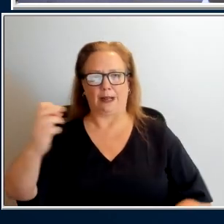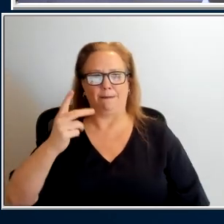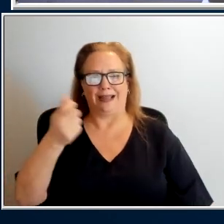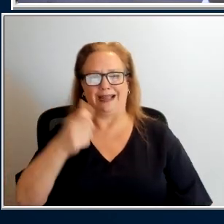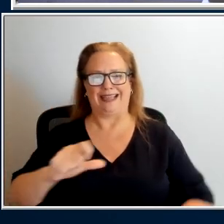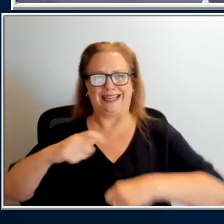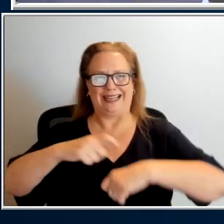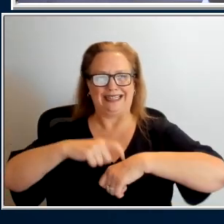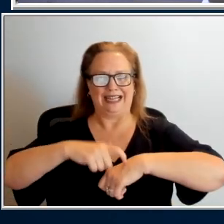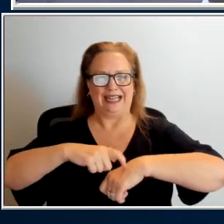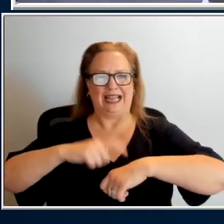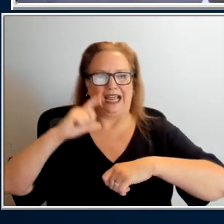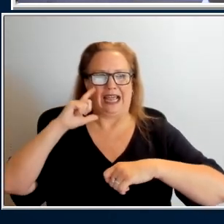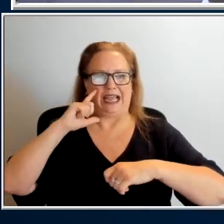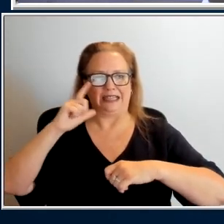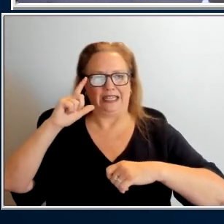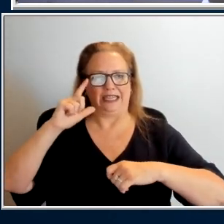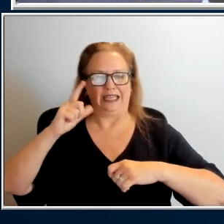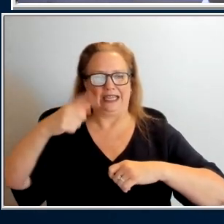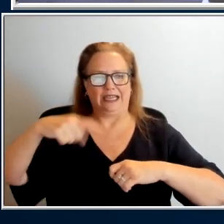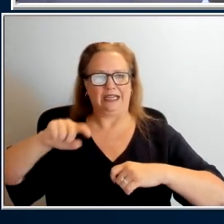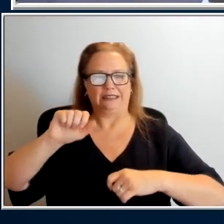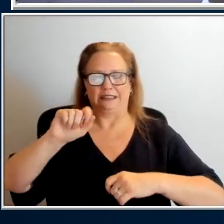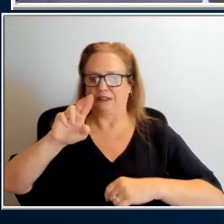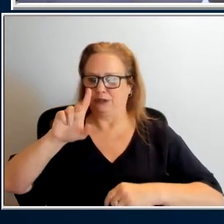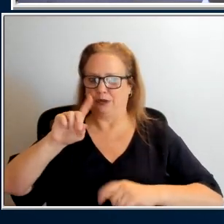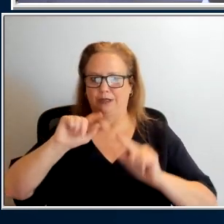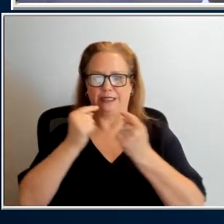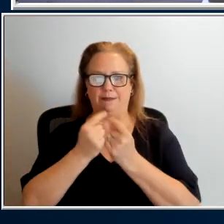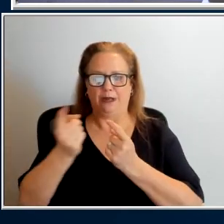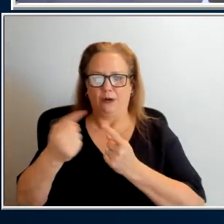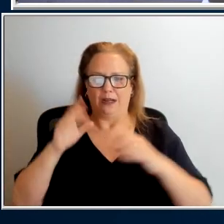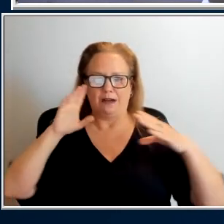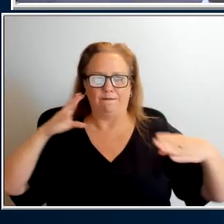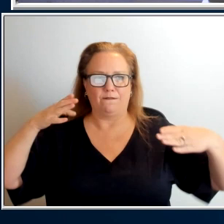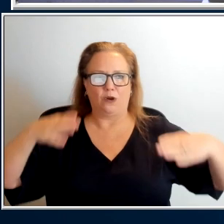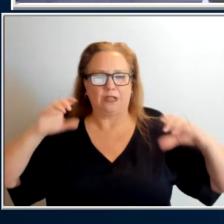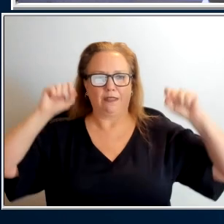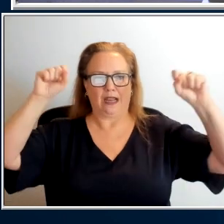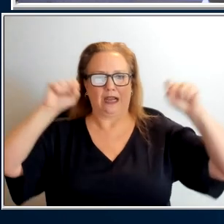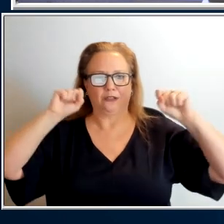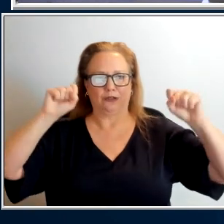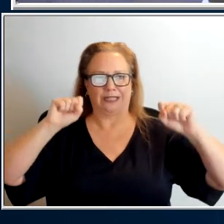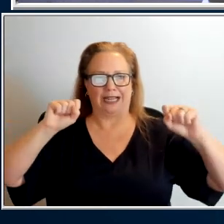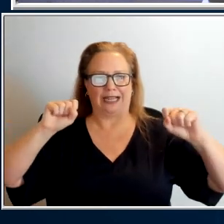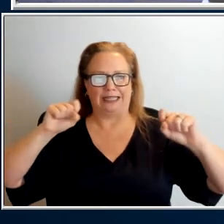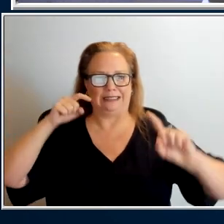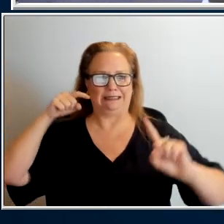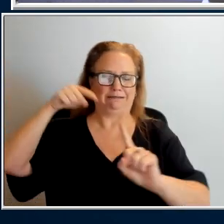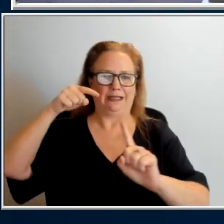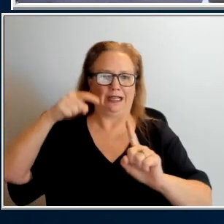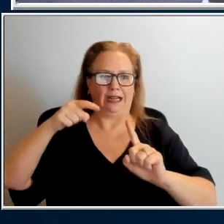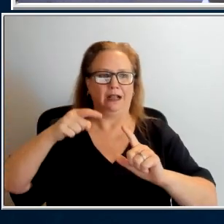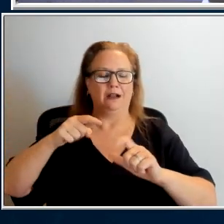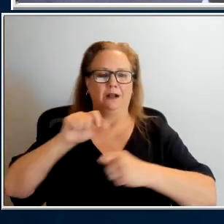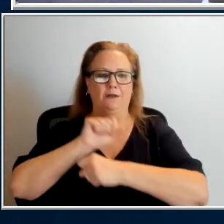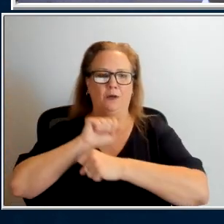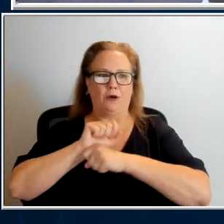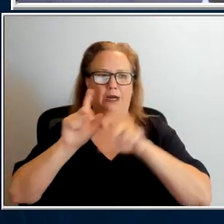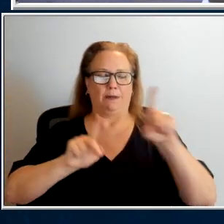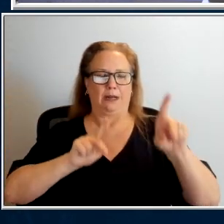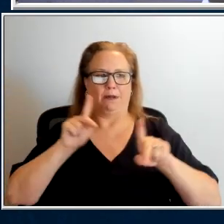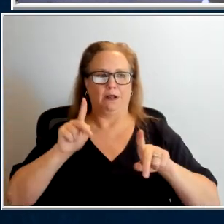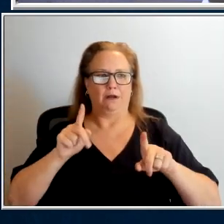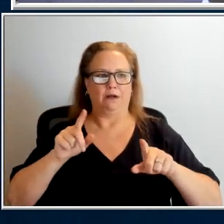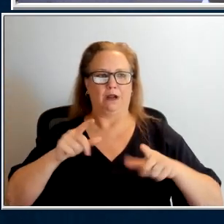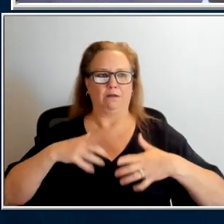I think, guys, I'm talking to the studio team. We need to focus more on this exercise theme here and help work people. And maybe I'll come dressed in